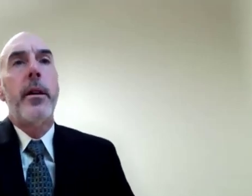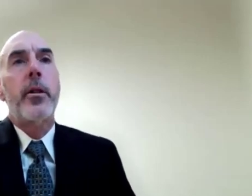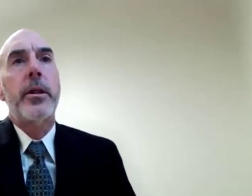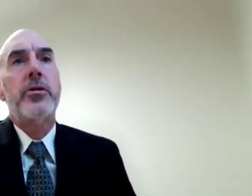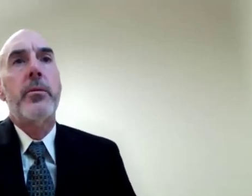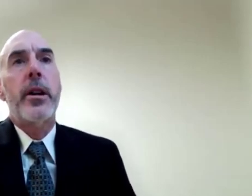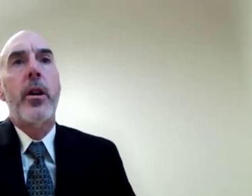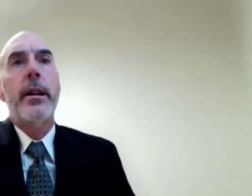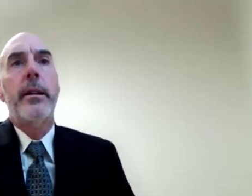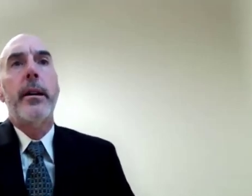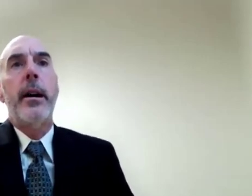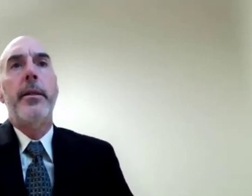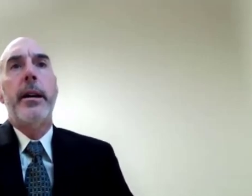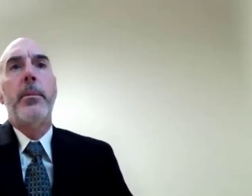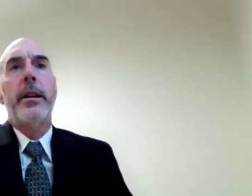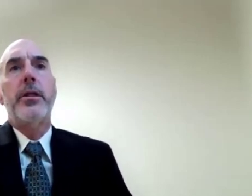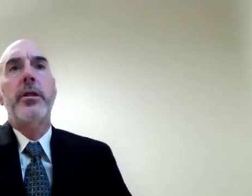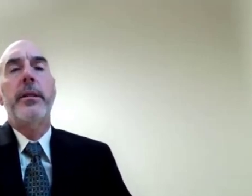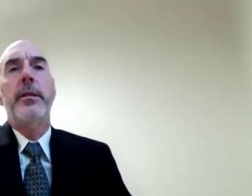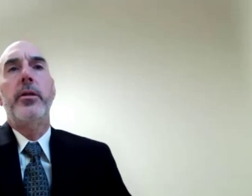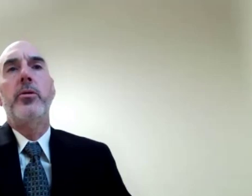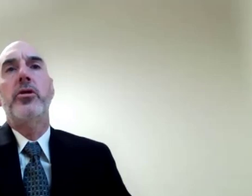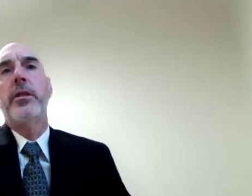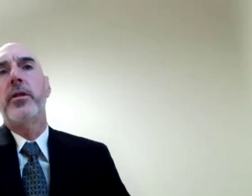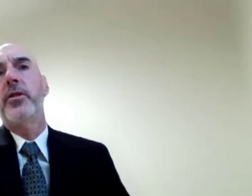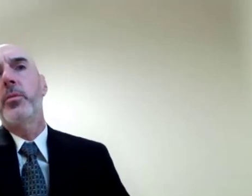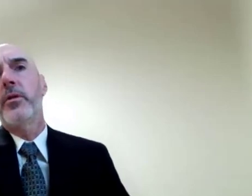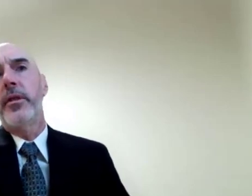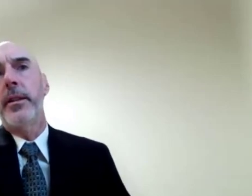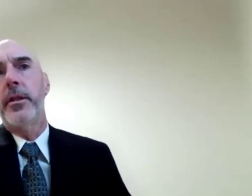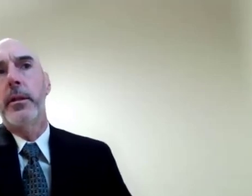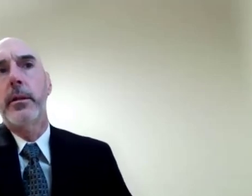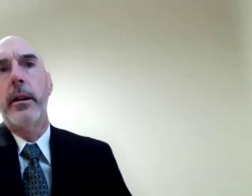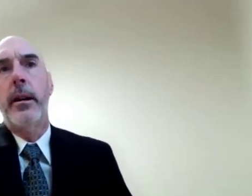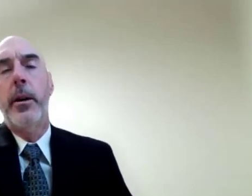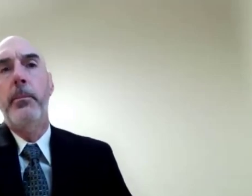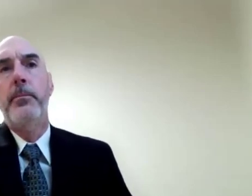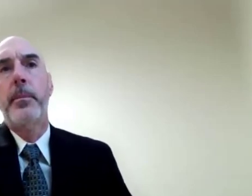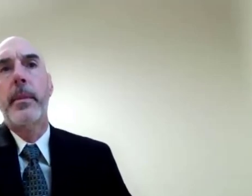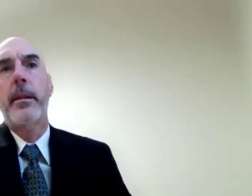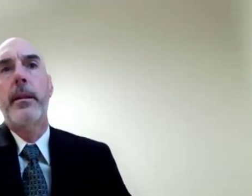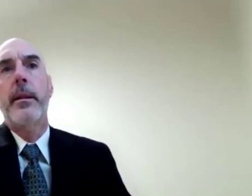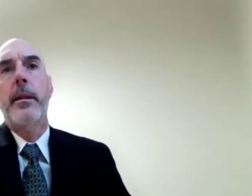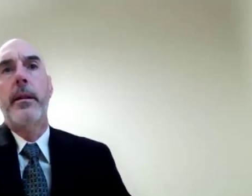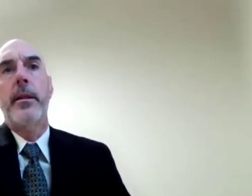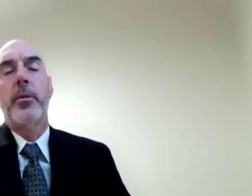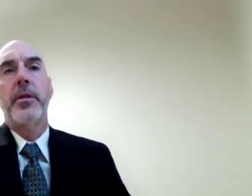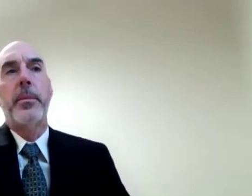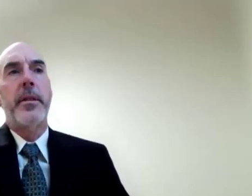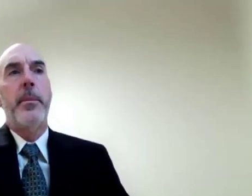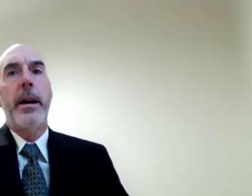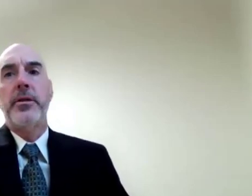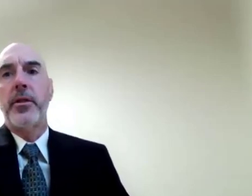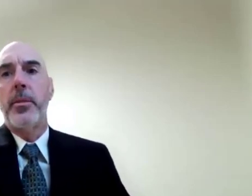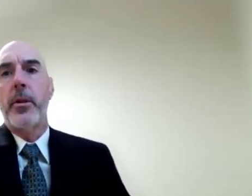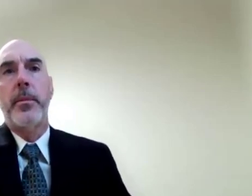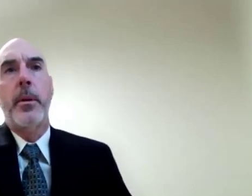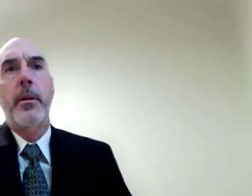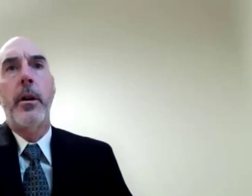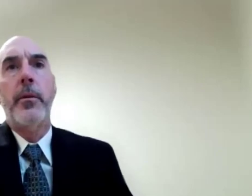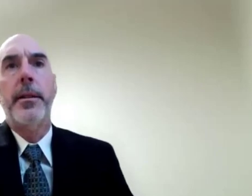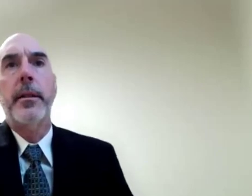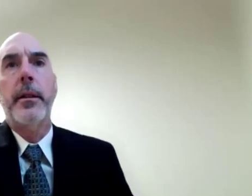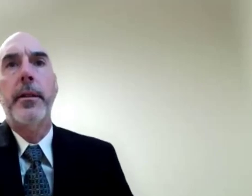So another question regarding the obligation to change a supervisor. This was something that Matt just